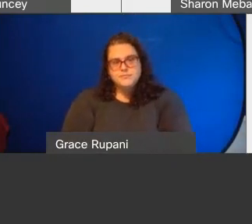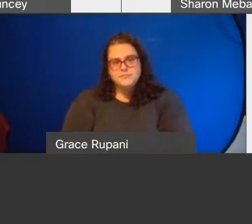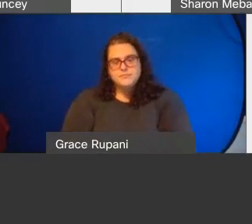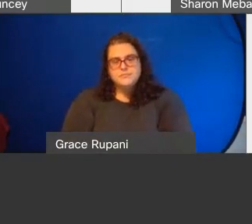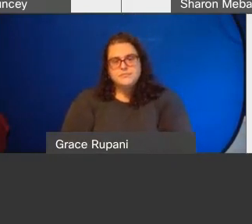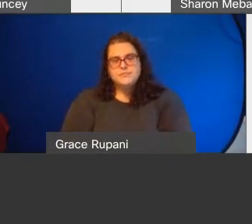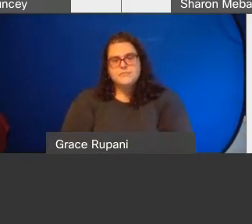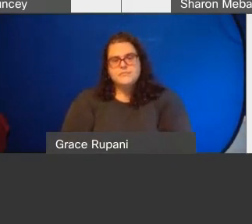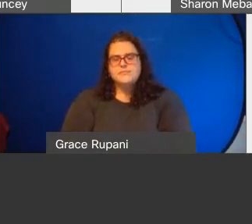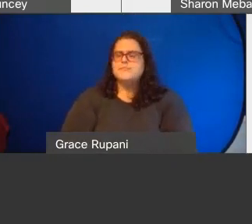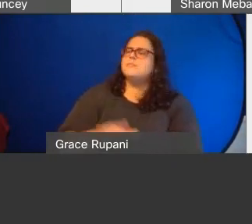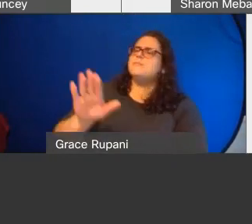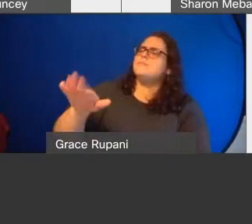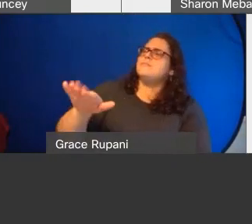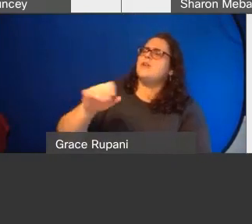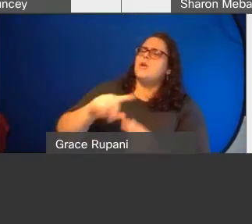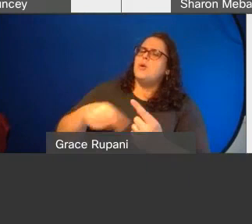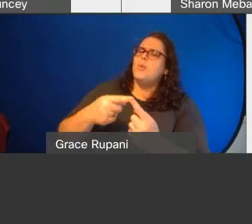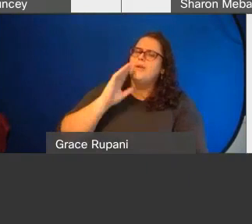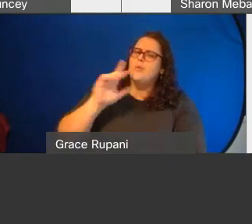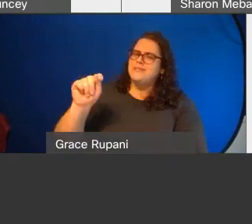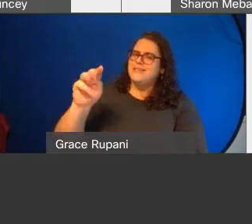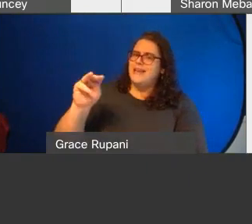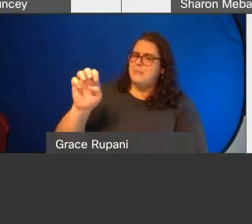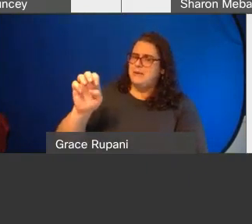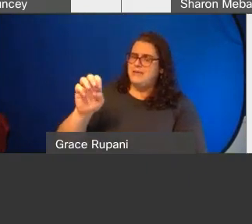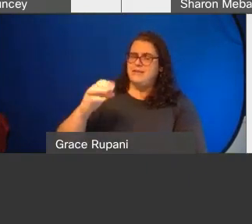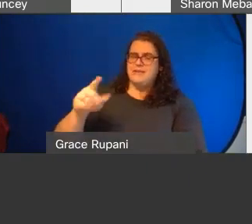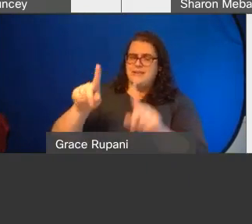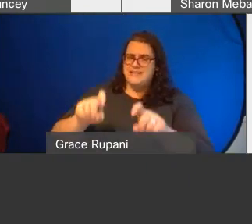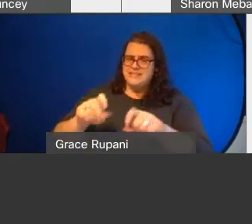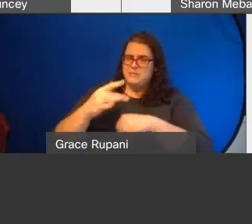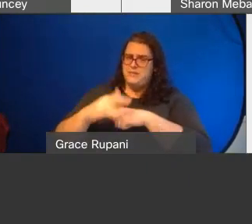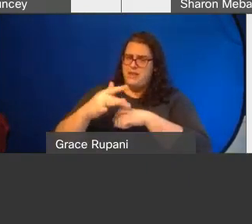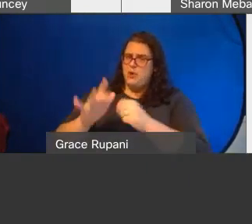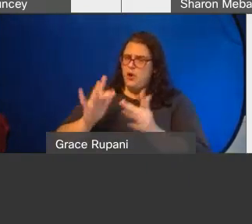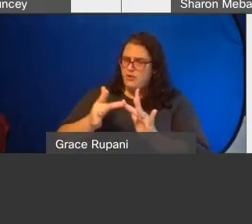When will TME testing be available online? There's a great need.